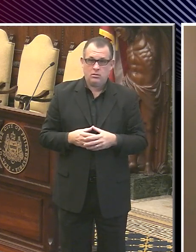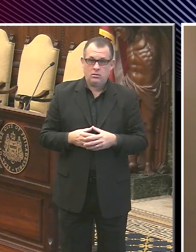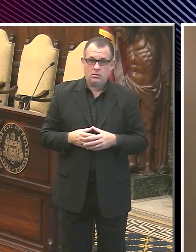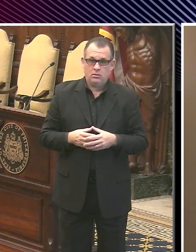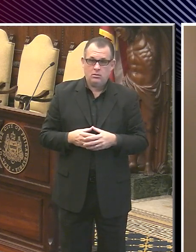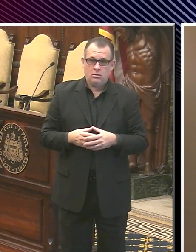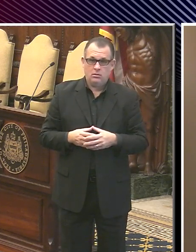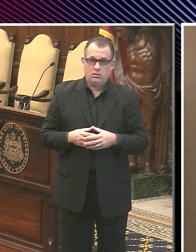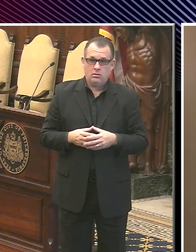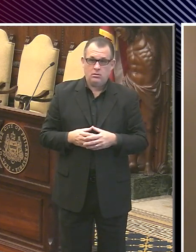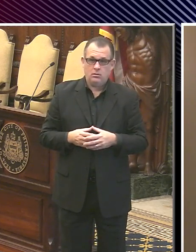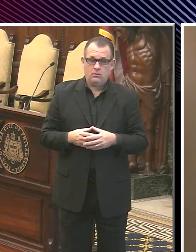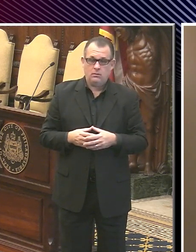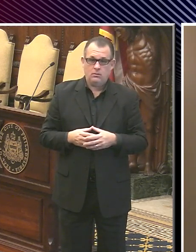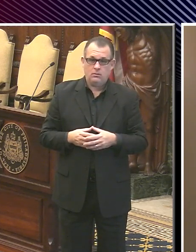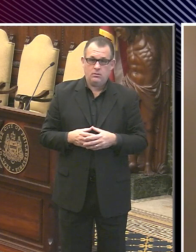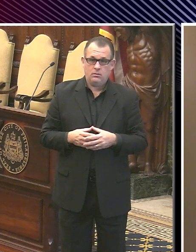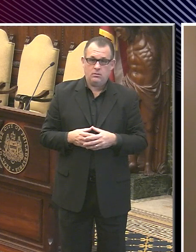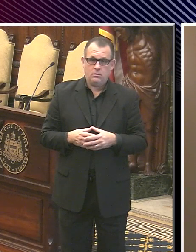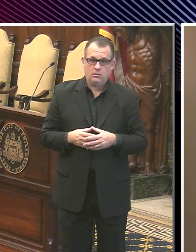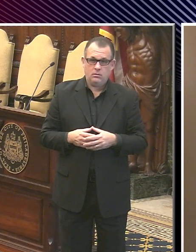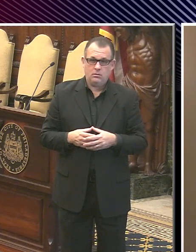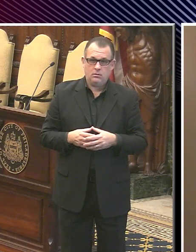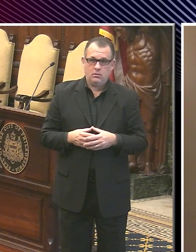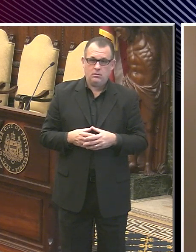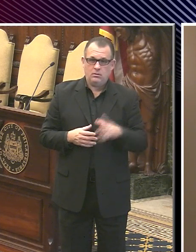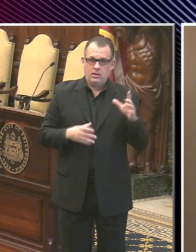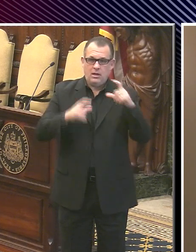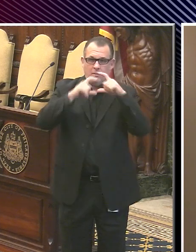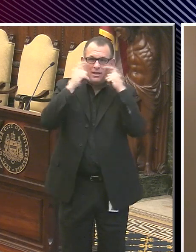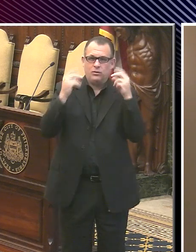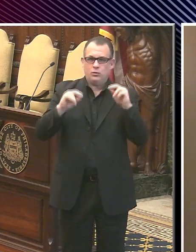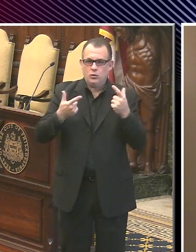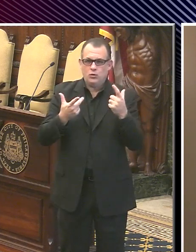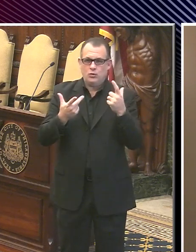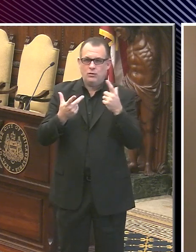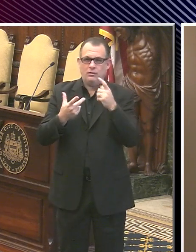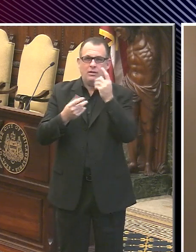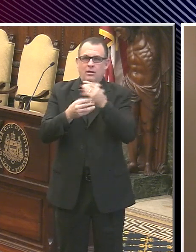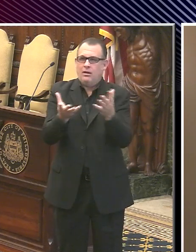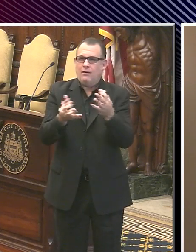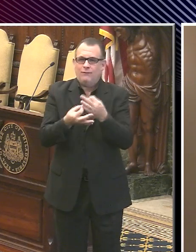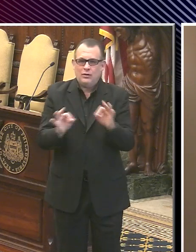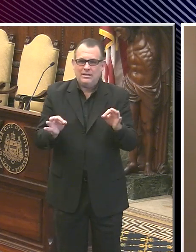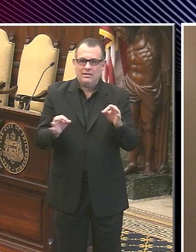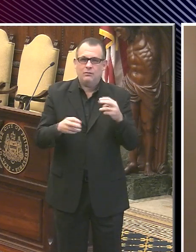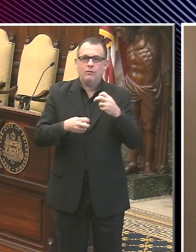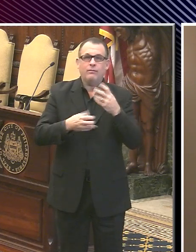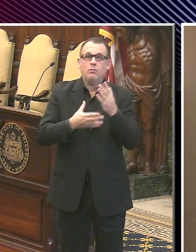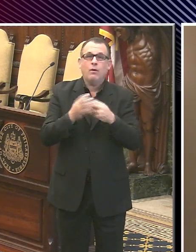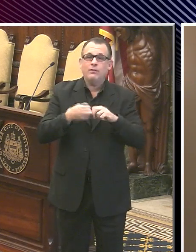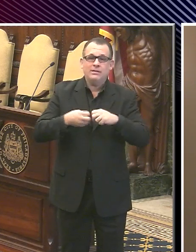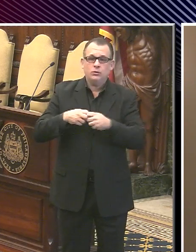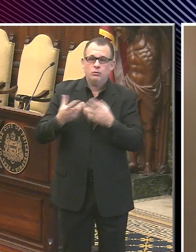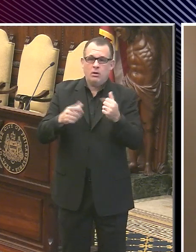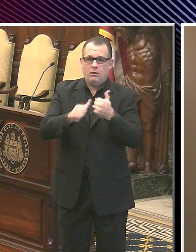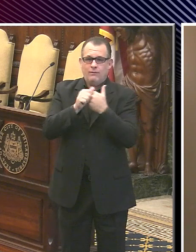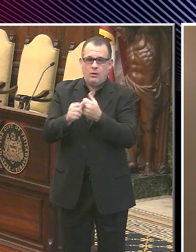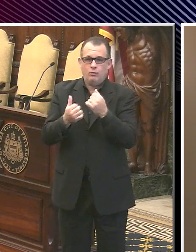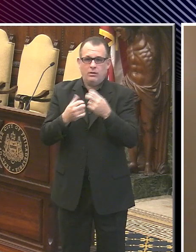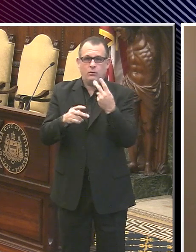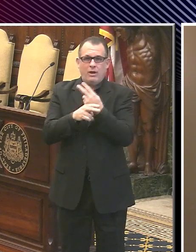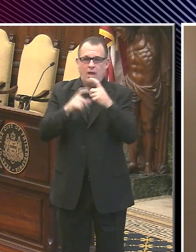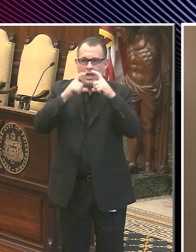which apparently are not all that useful, and they're providing them for free. Part of the issue of not complying with wearing of the masks is